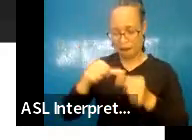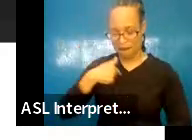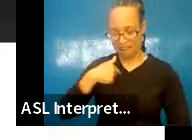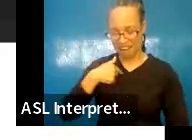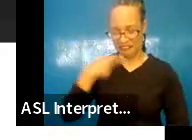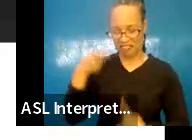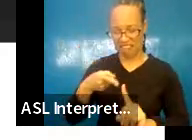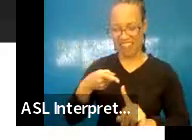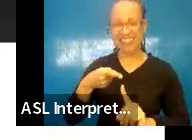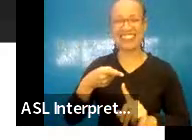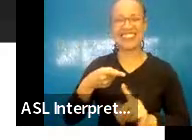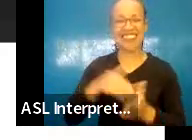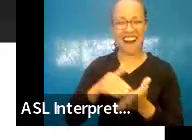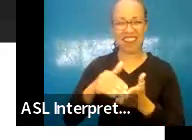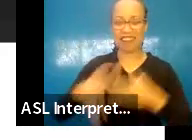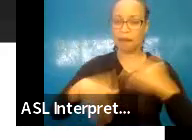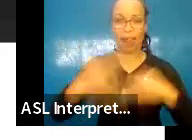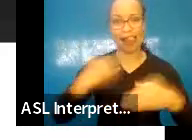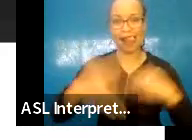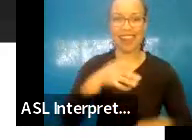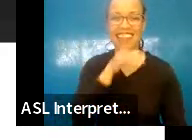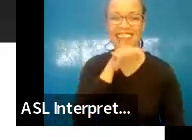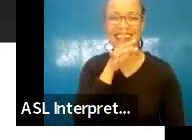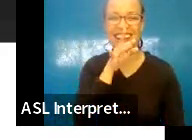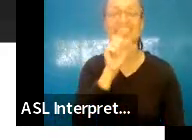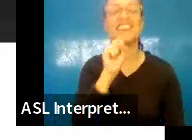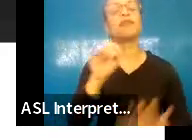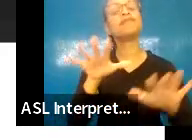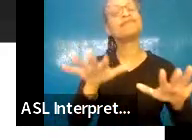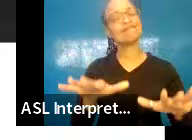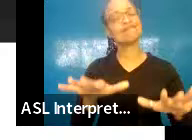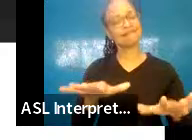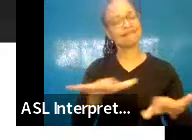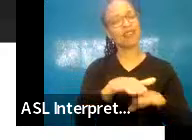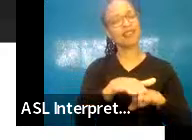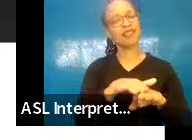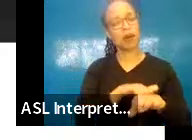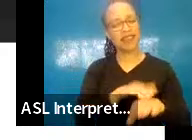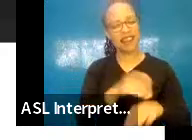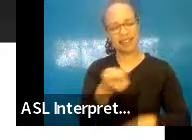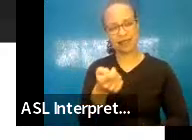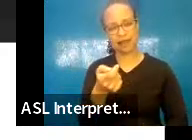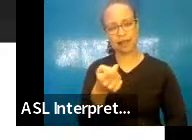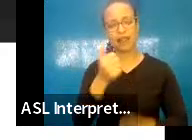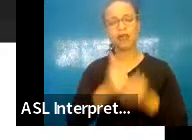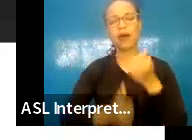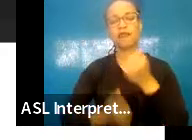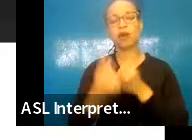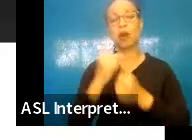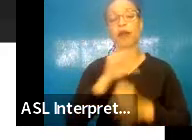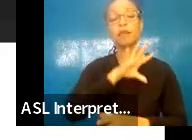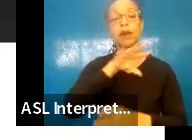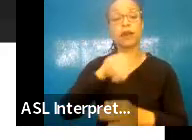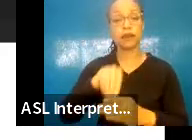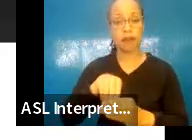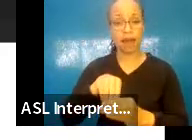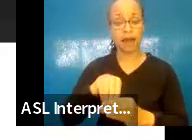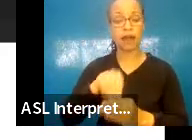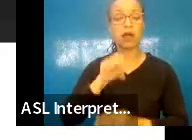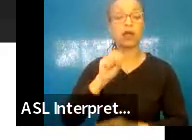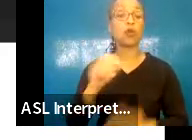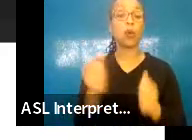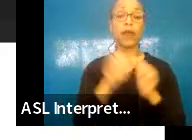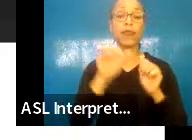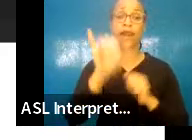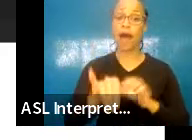tend to get going and talk too fast. And so we're going to slow it down just a bit to make sure that everybody can participate. So with that, I want